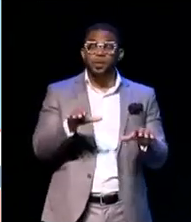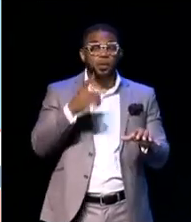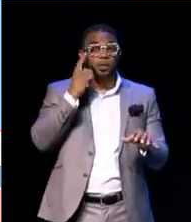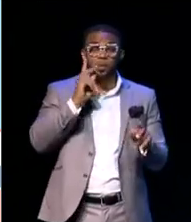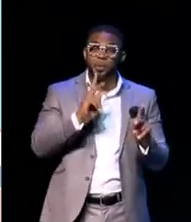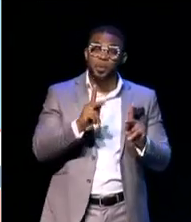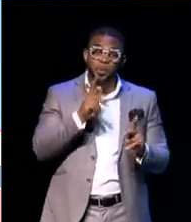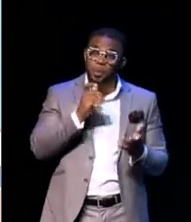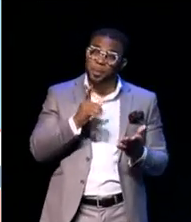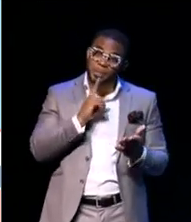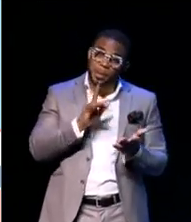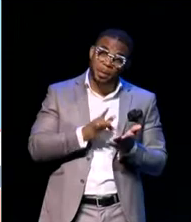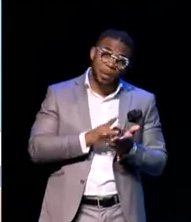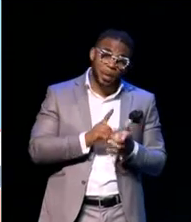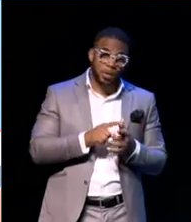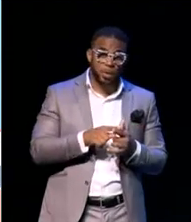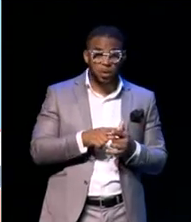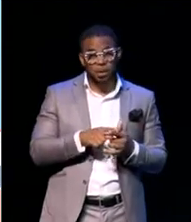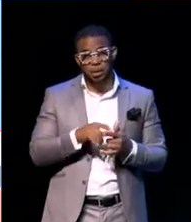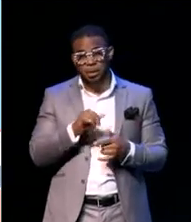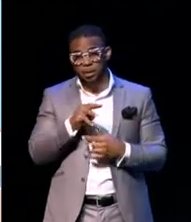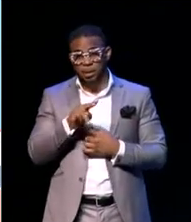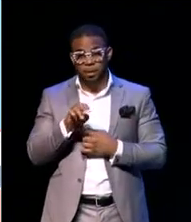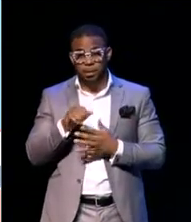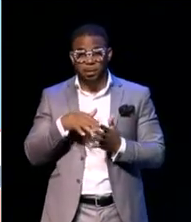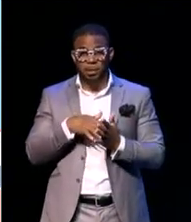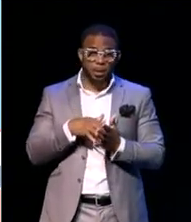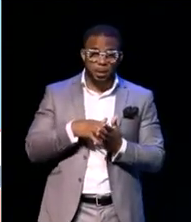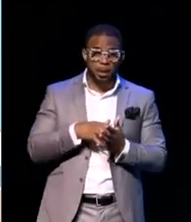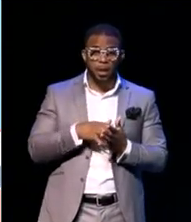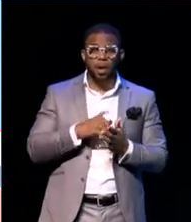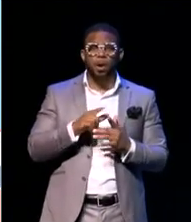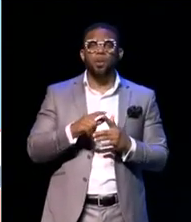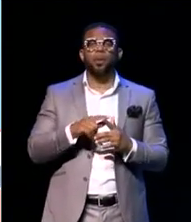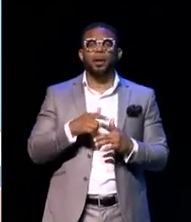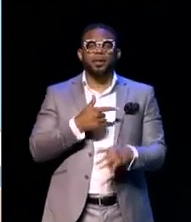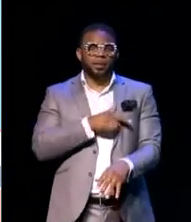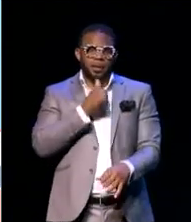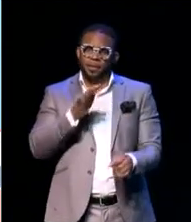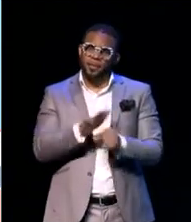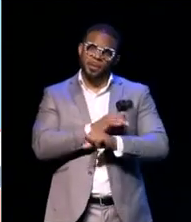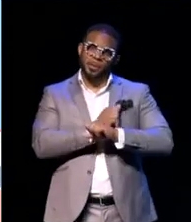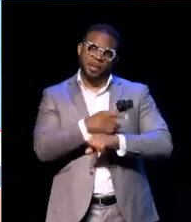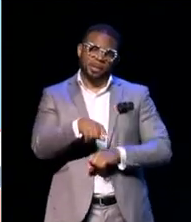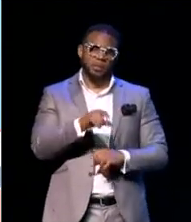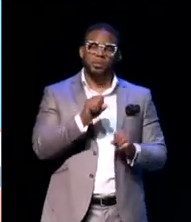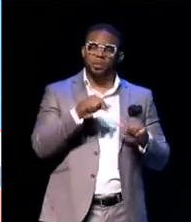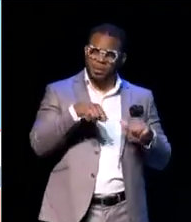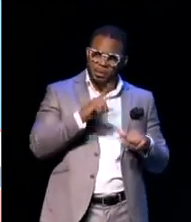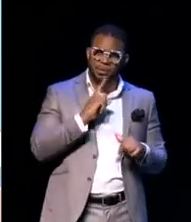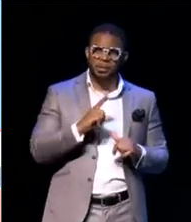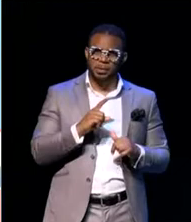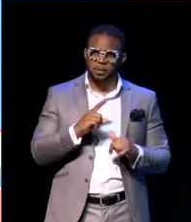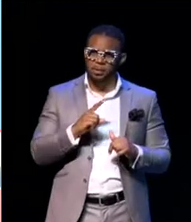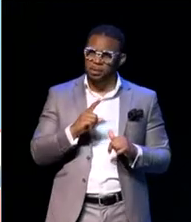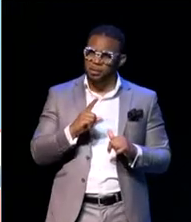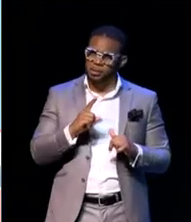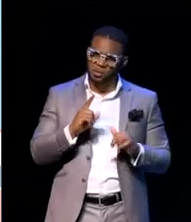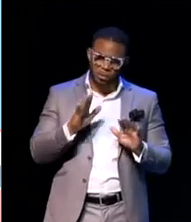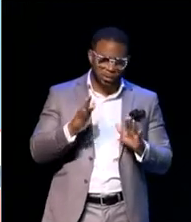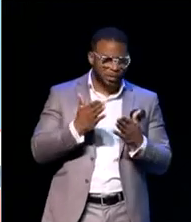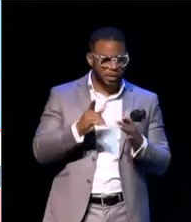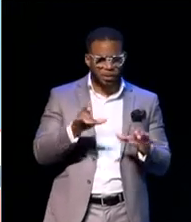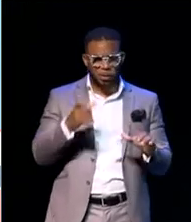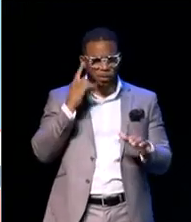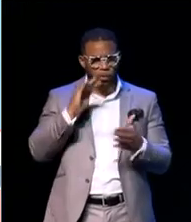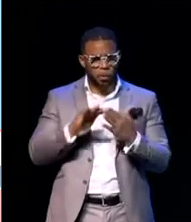it for people who may be medically or immune compromised and where the vaccines may not fully protect them. So it's a tremendous thing that you